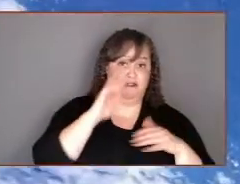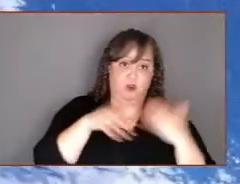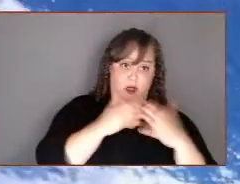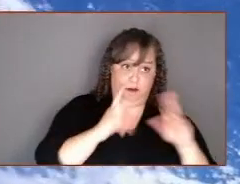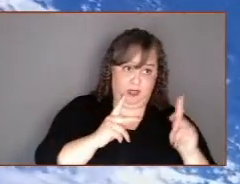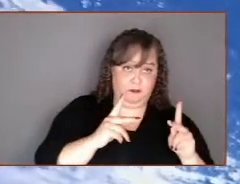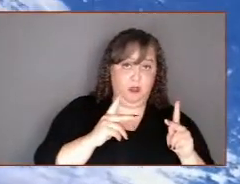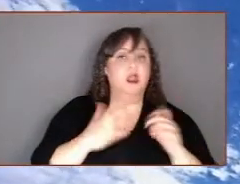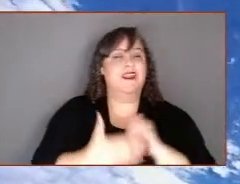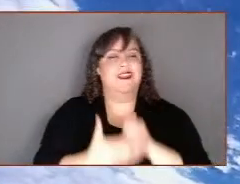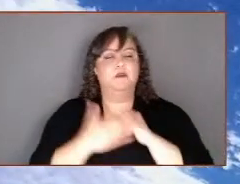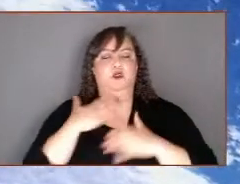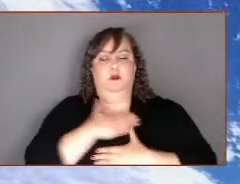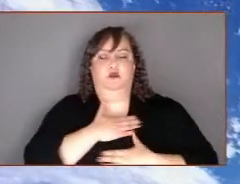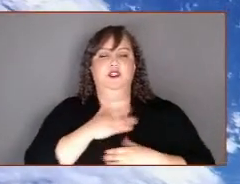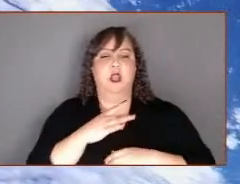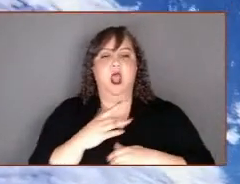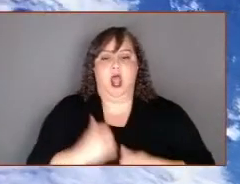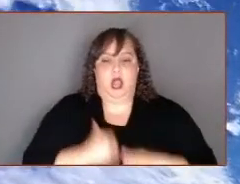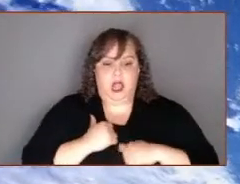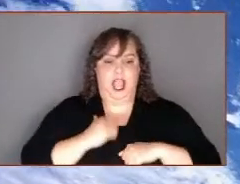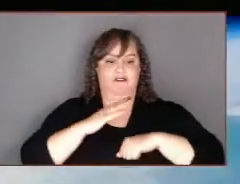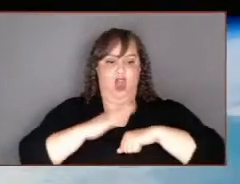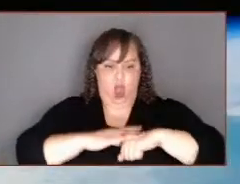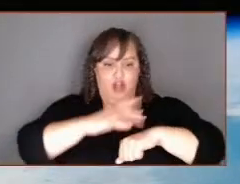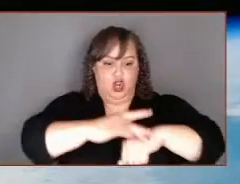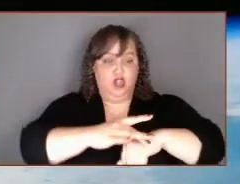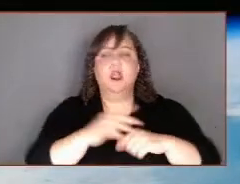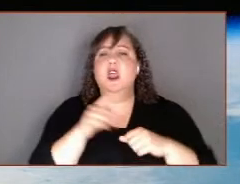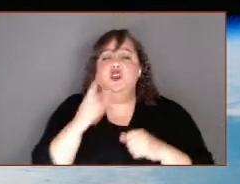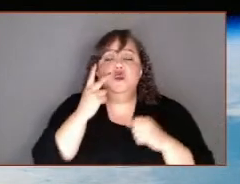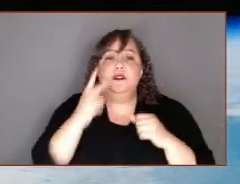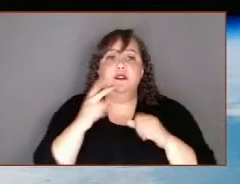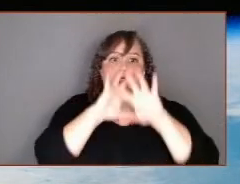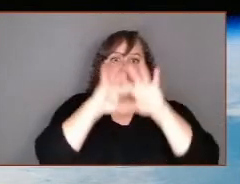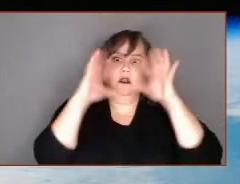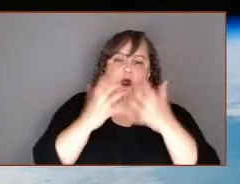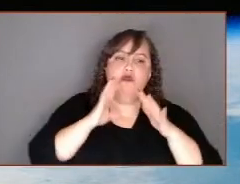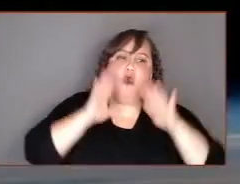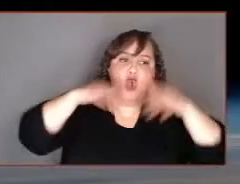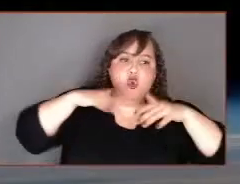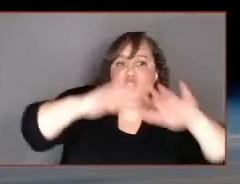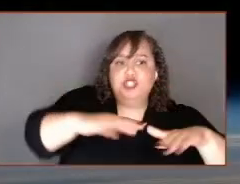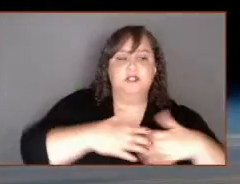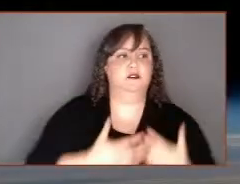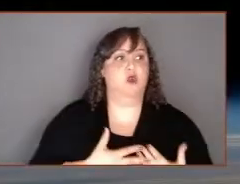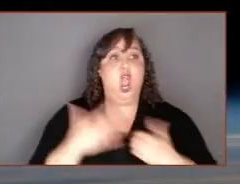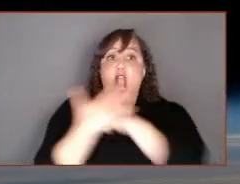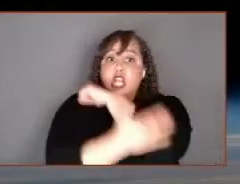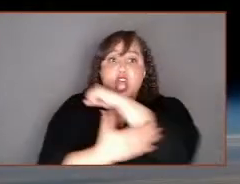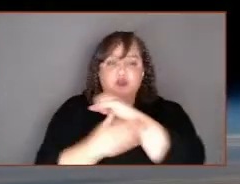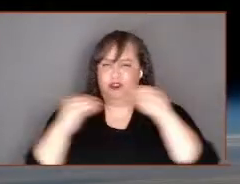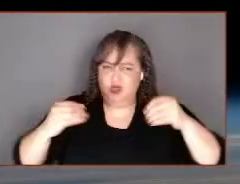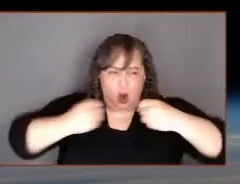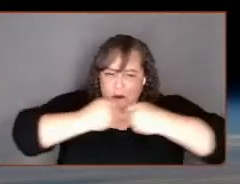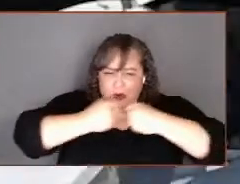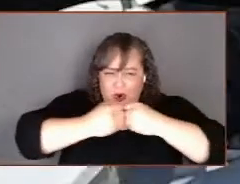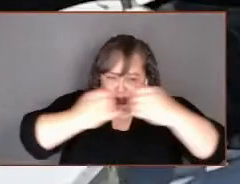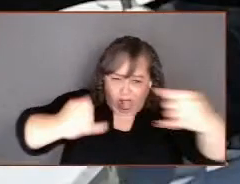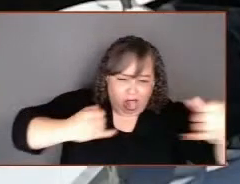surface. You don't get to see, you see the entire oceans, you see these countries without borders, you see entire continents. It's amazing,